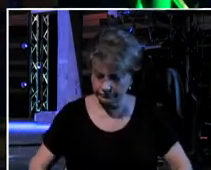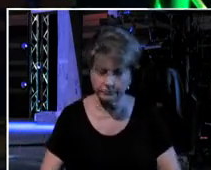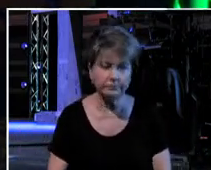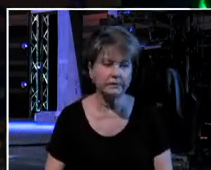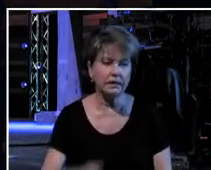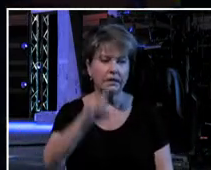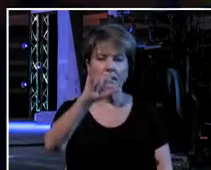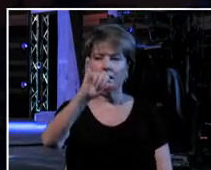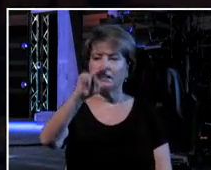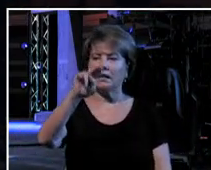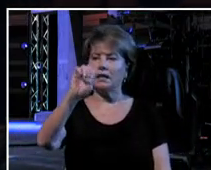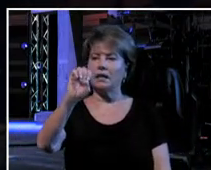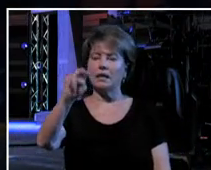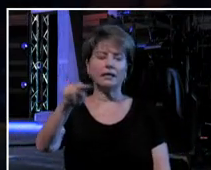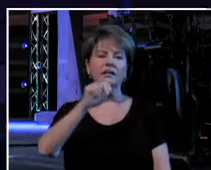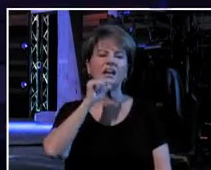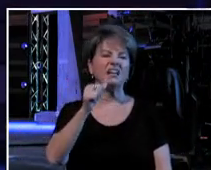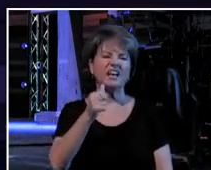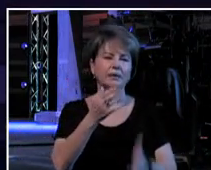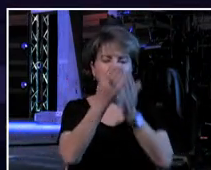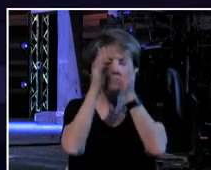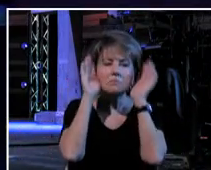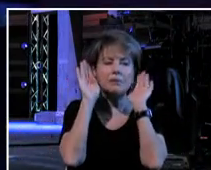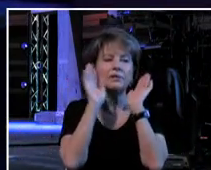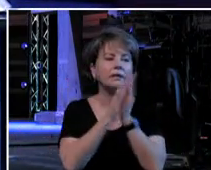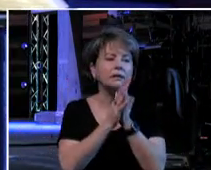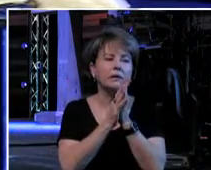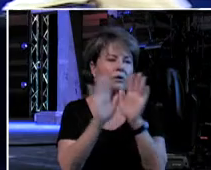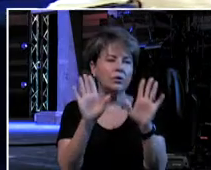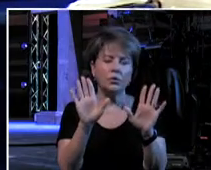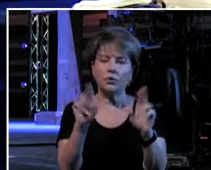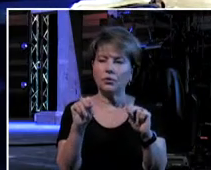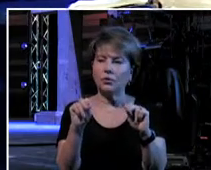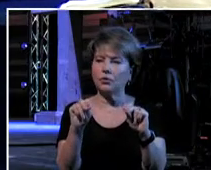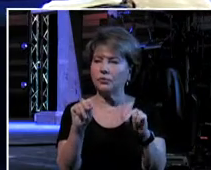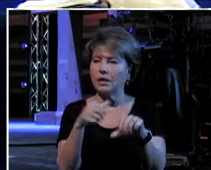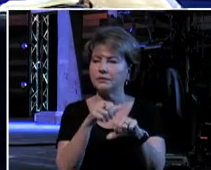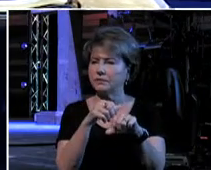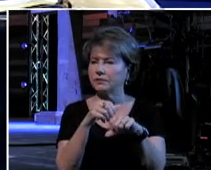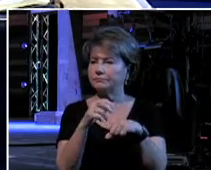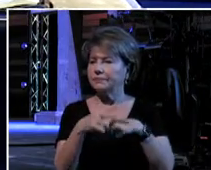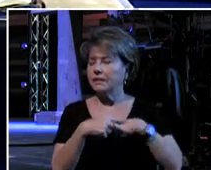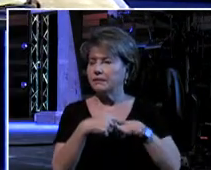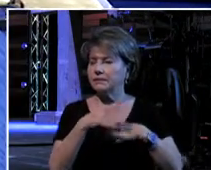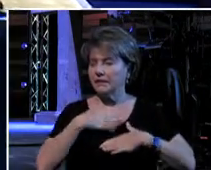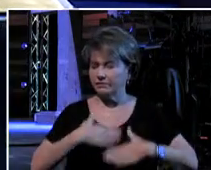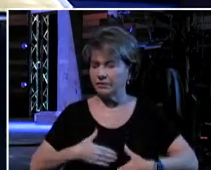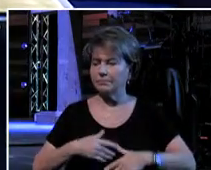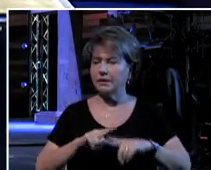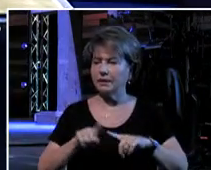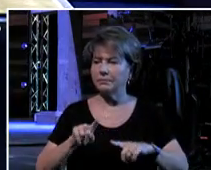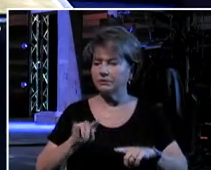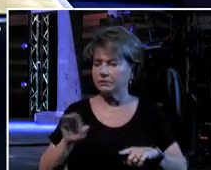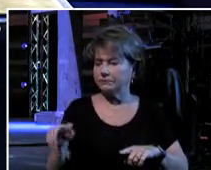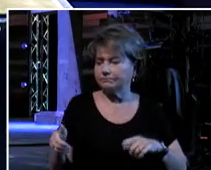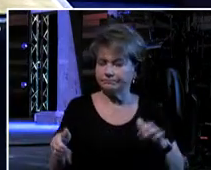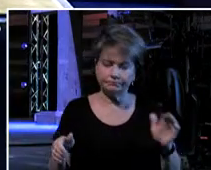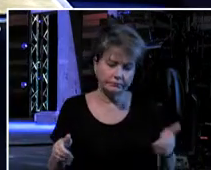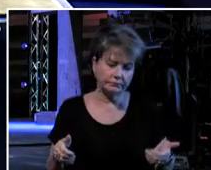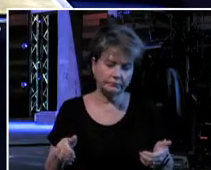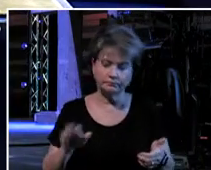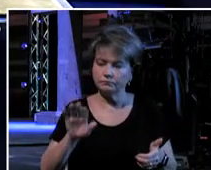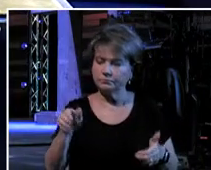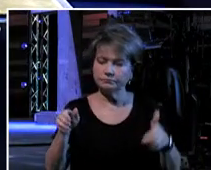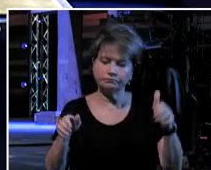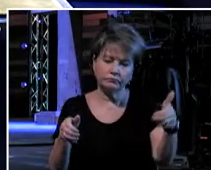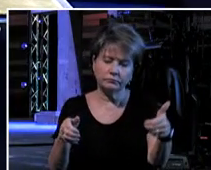a mummification kind of thing where the body is preserved, but they would wrap it with strips of linen and tuck in between those